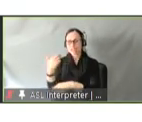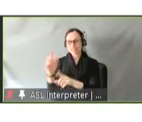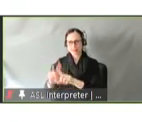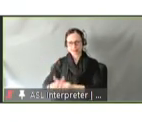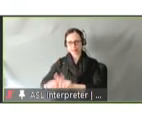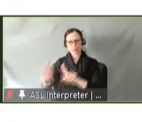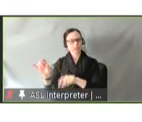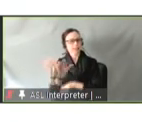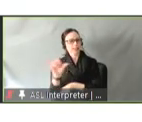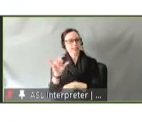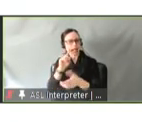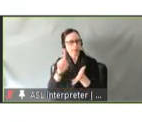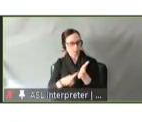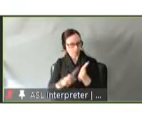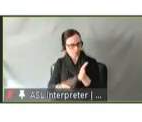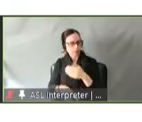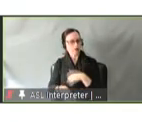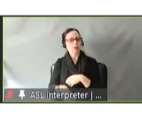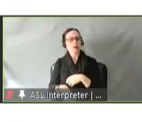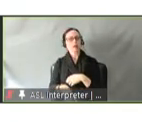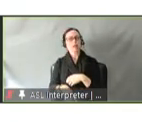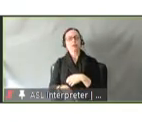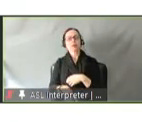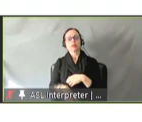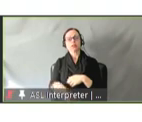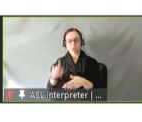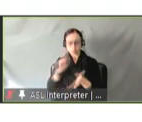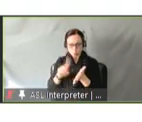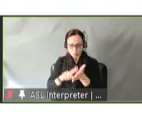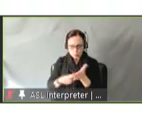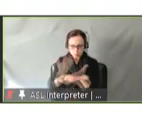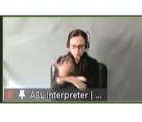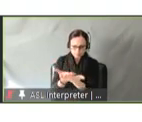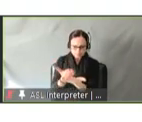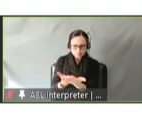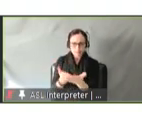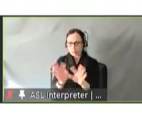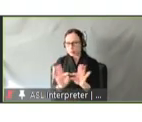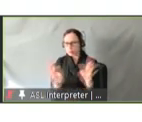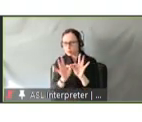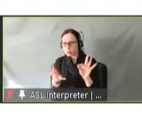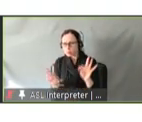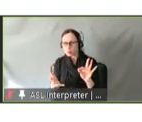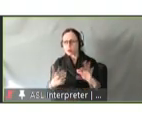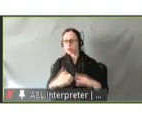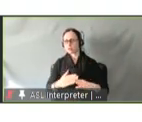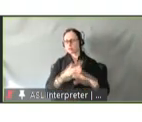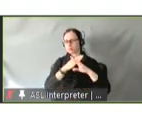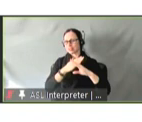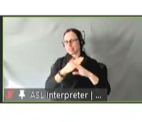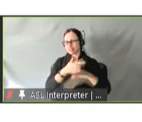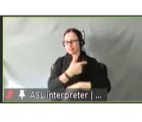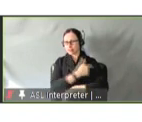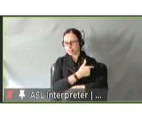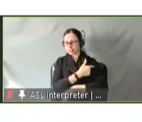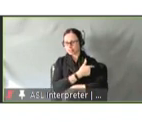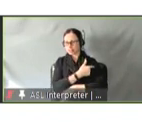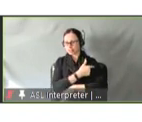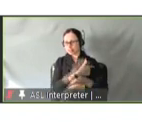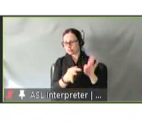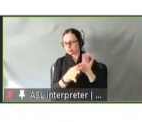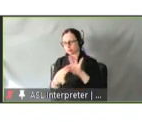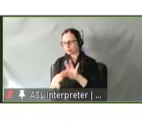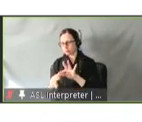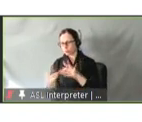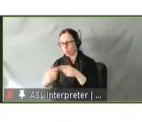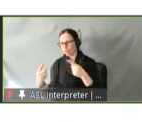paper. So what I found really compelling about these data is the substantial protective effect of vaccines with respect to adverse events, such